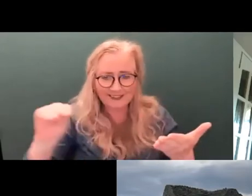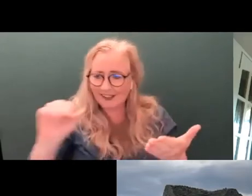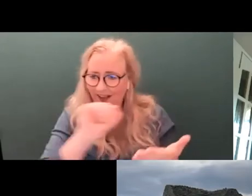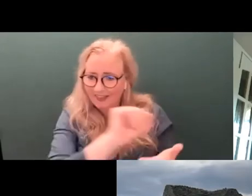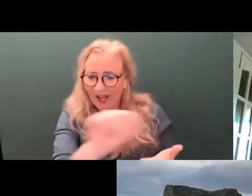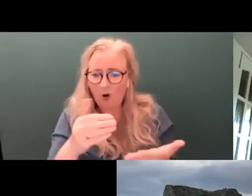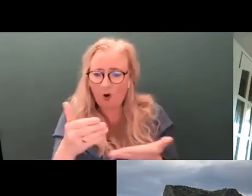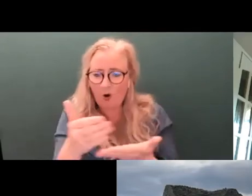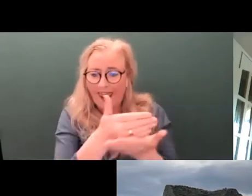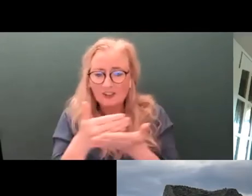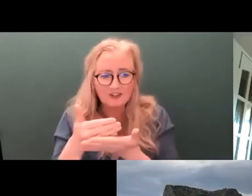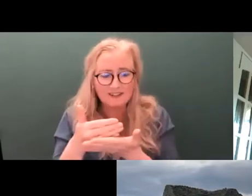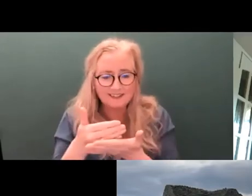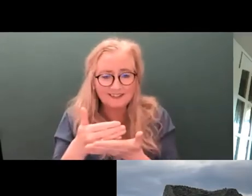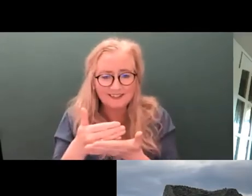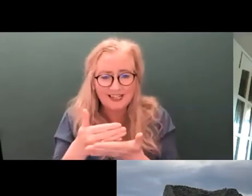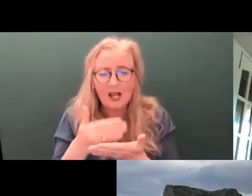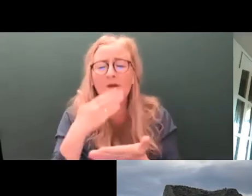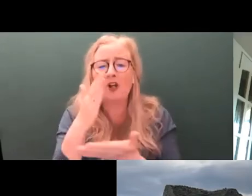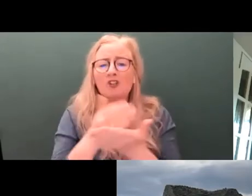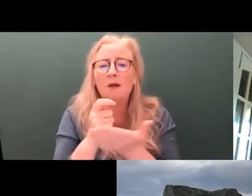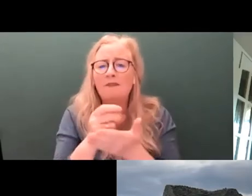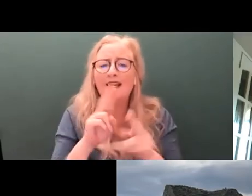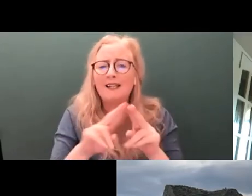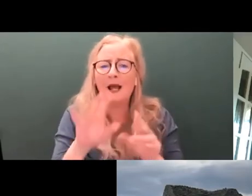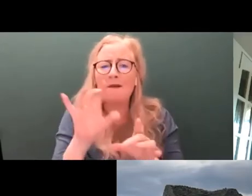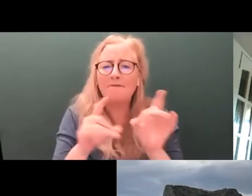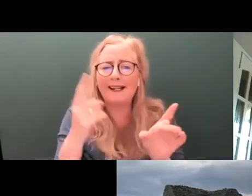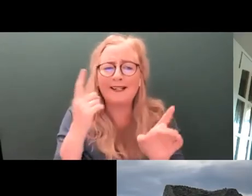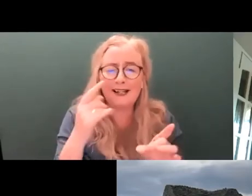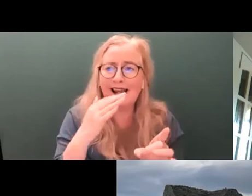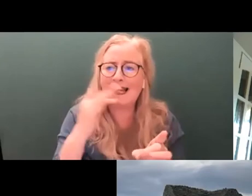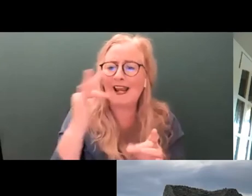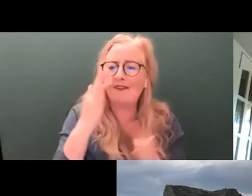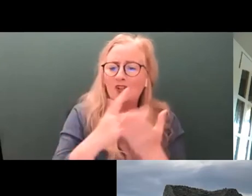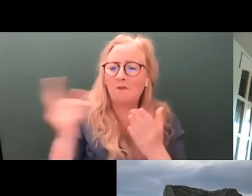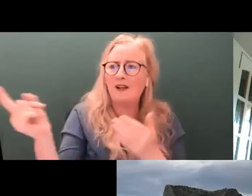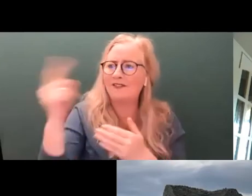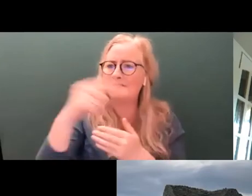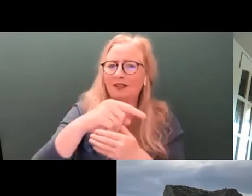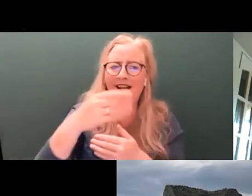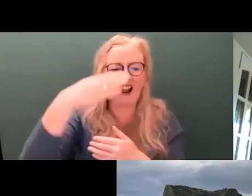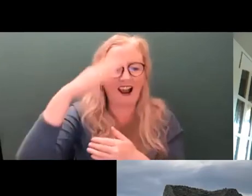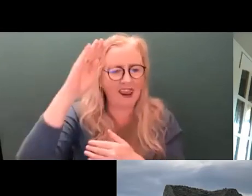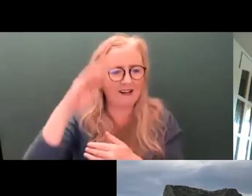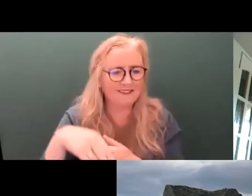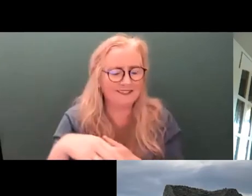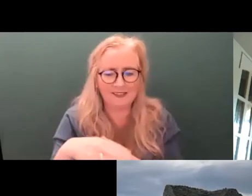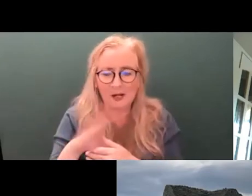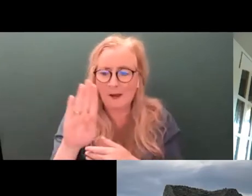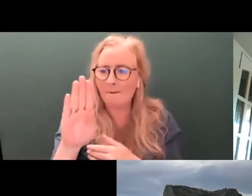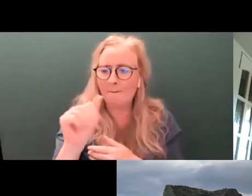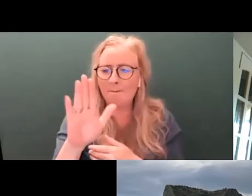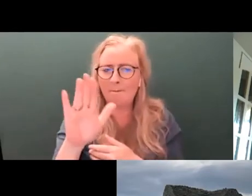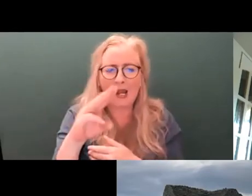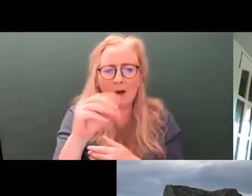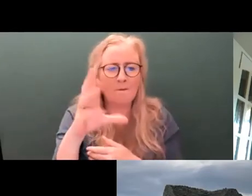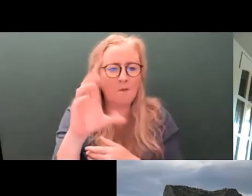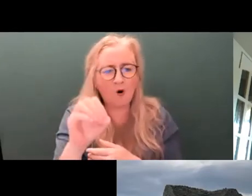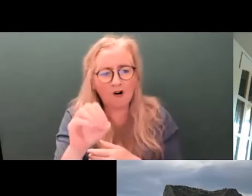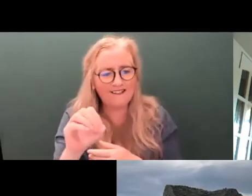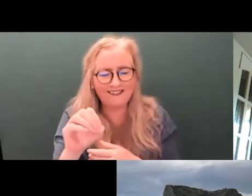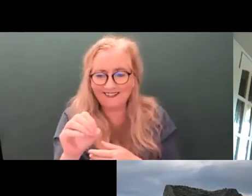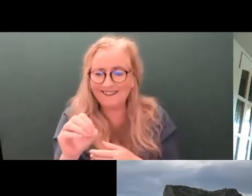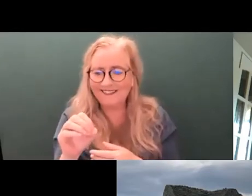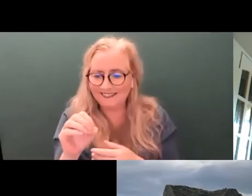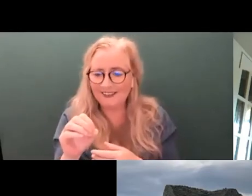And they don't always make sense, you know, no more than somebody coming to Ireland and putting down Ballymoor. There are several Ballymoors. So we're hoping to